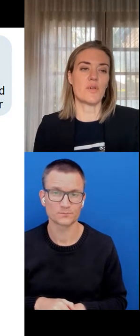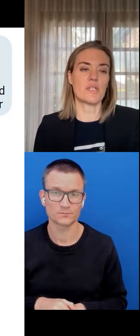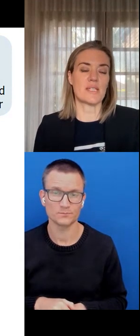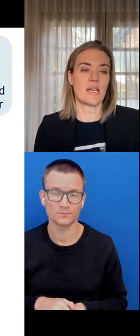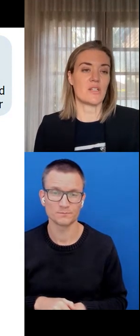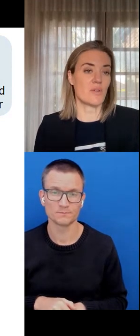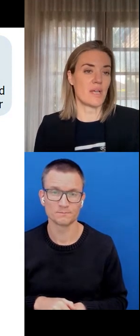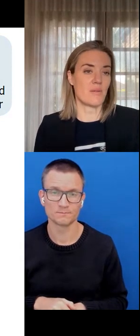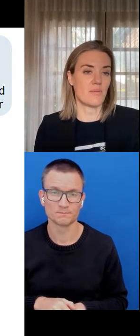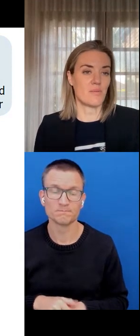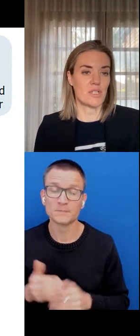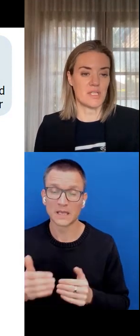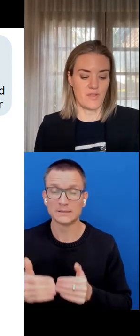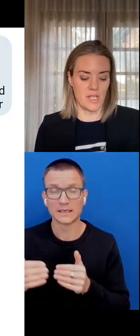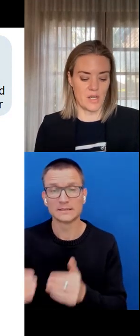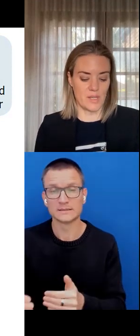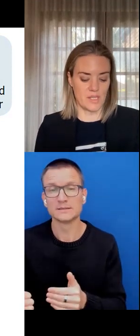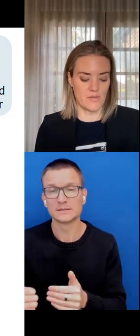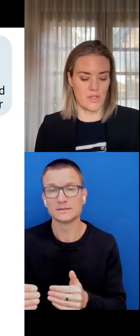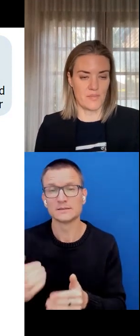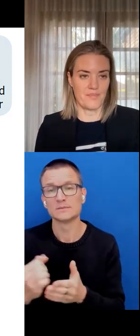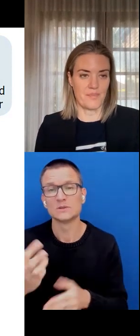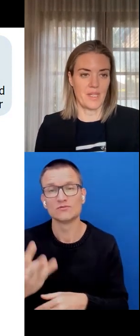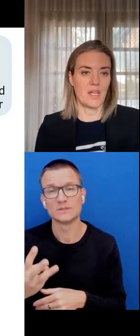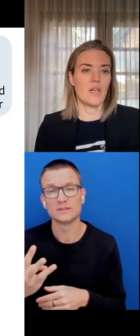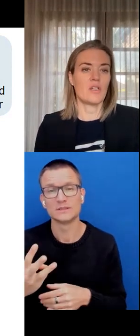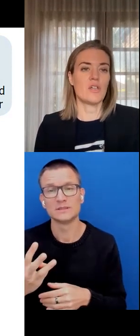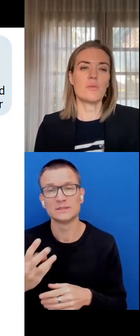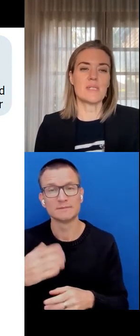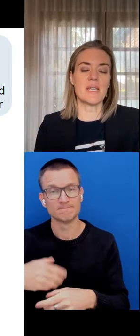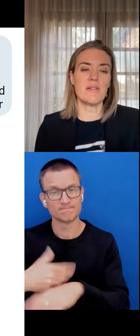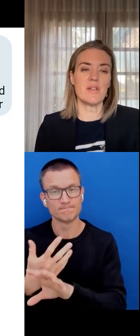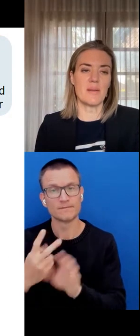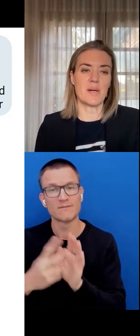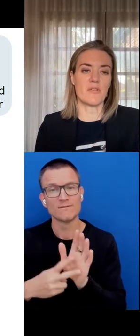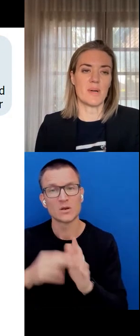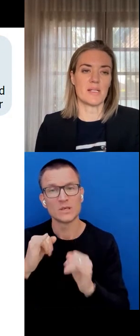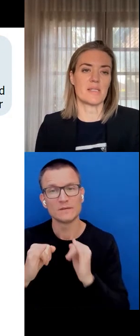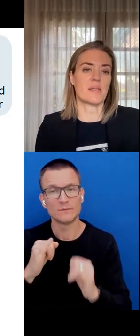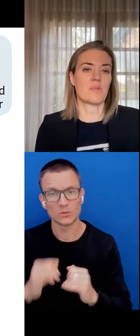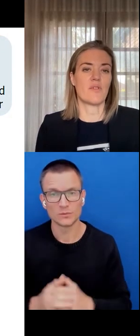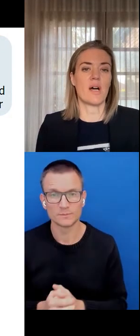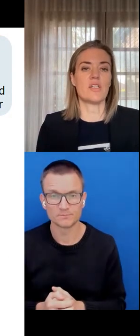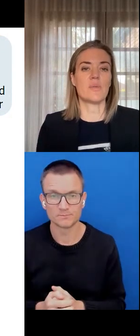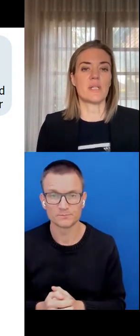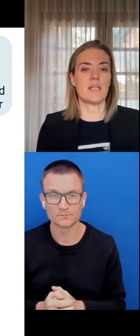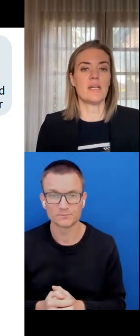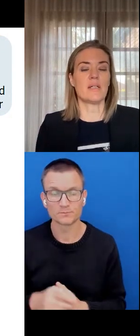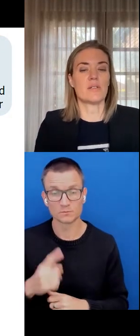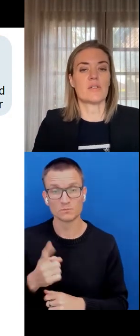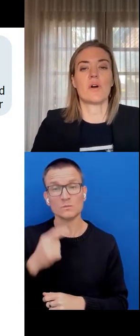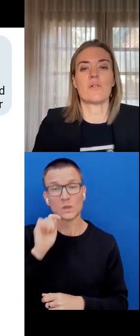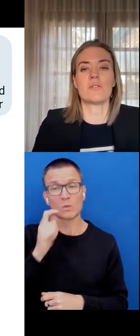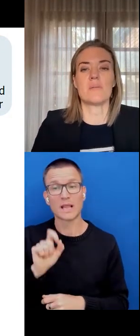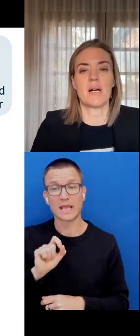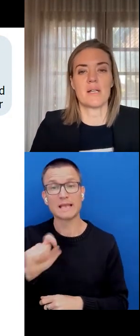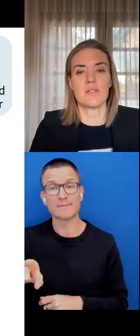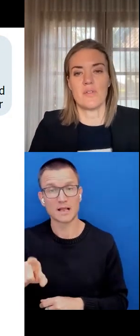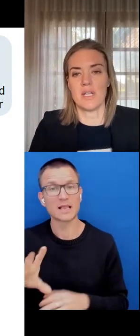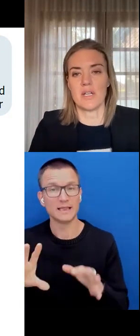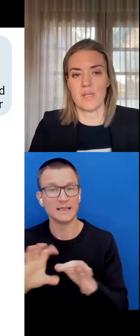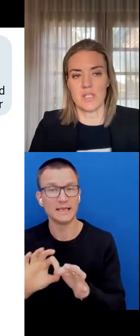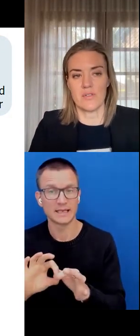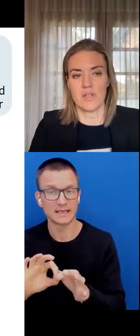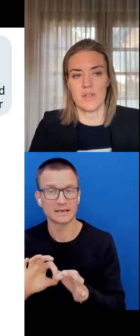Then we move on to stage 3, which is the video interview. You will receive an email from us providing you with a link to an